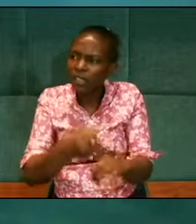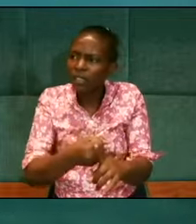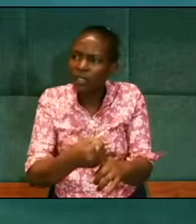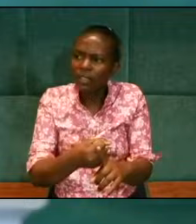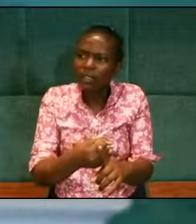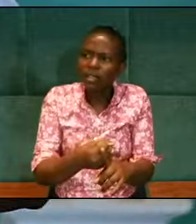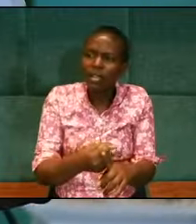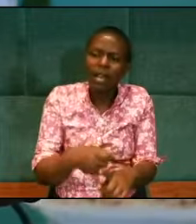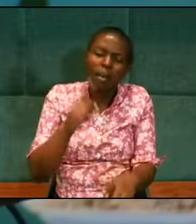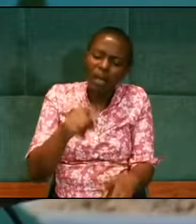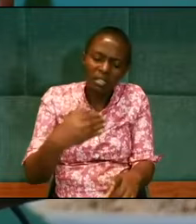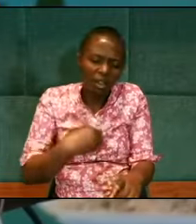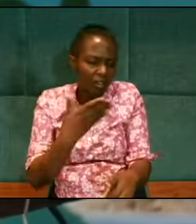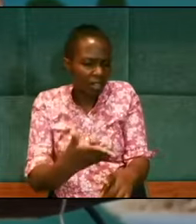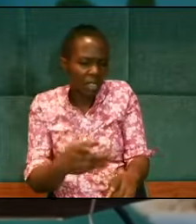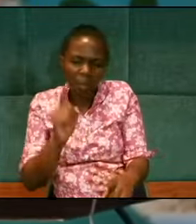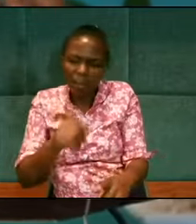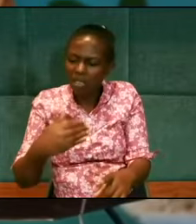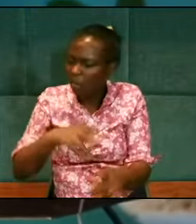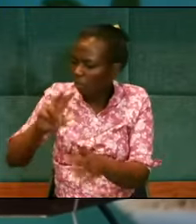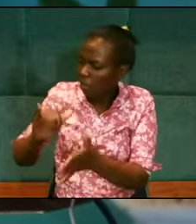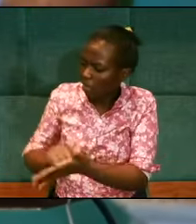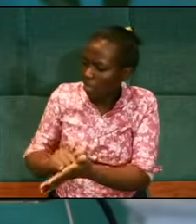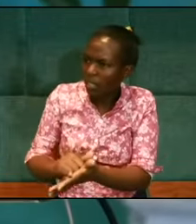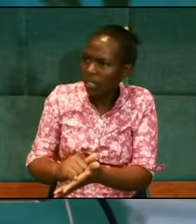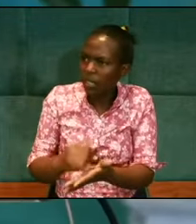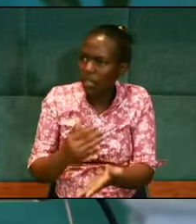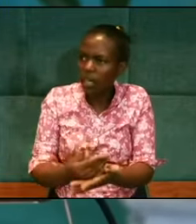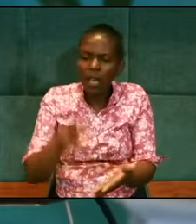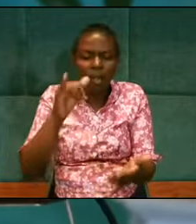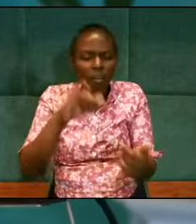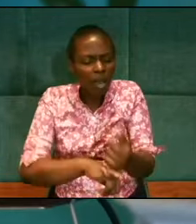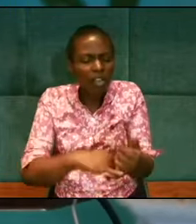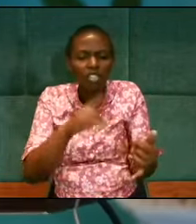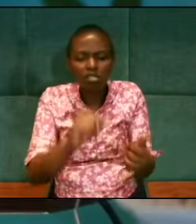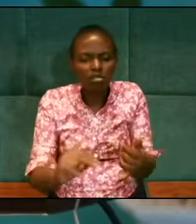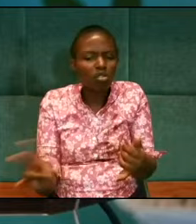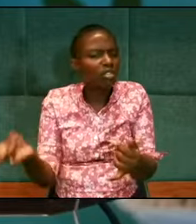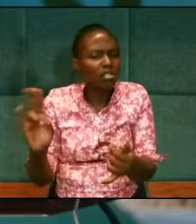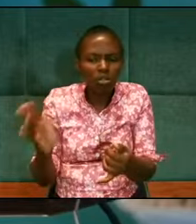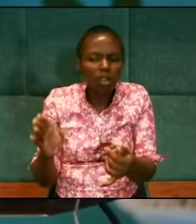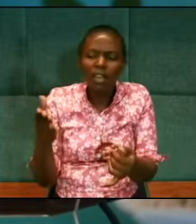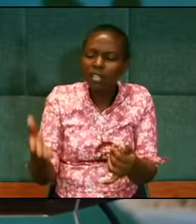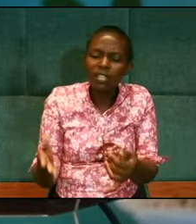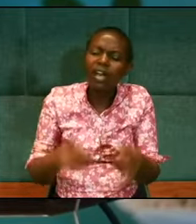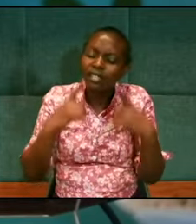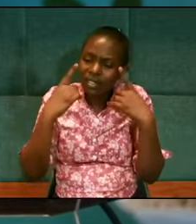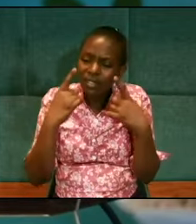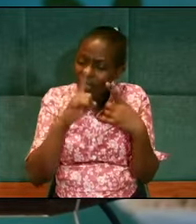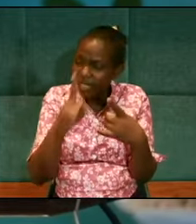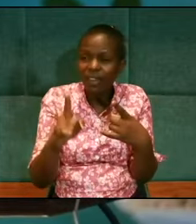con her. I need to win her. It's like a joke. Marriage is not a joke. It's a serious business.